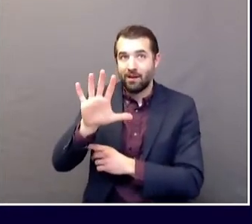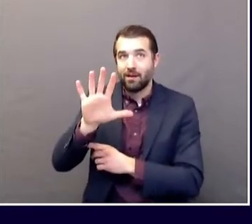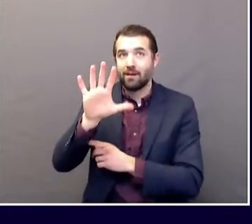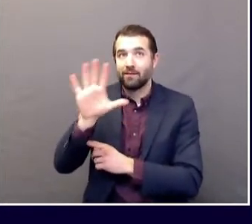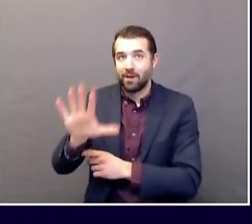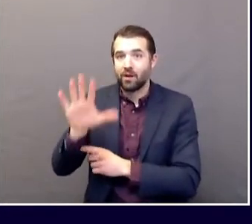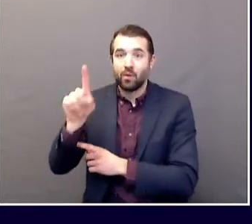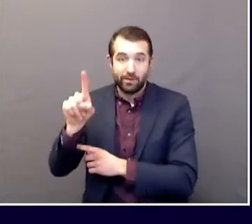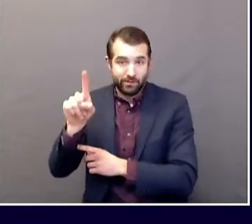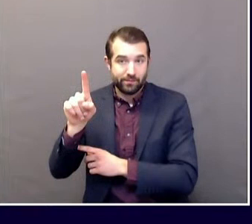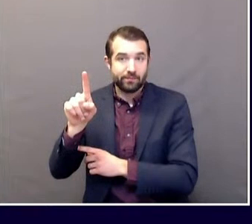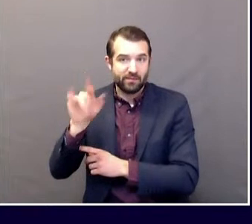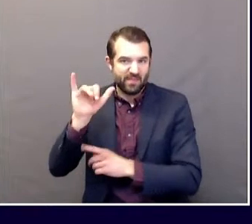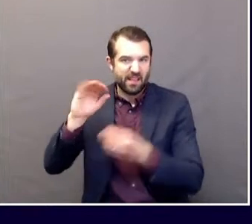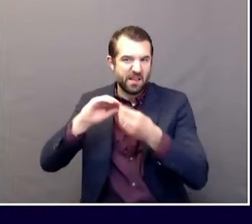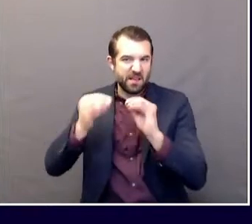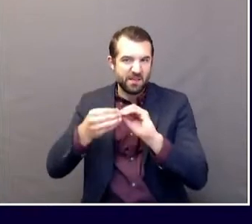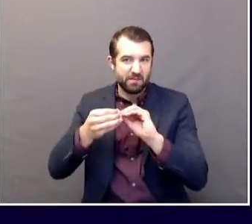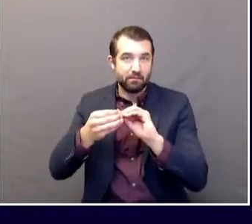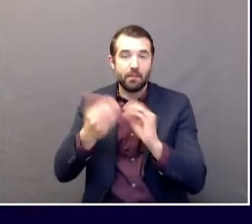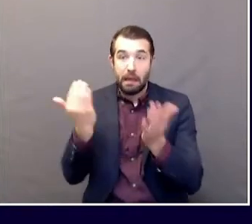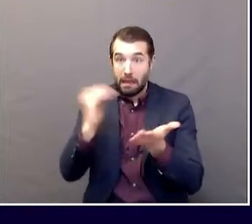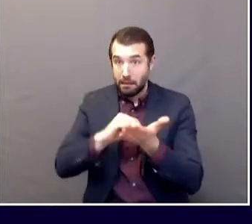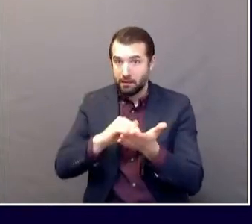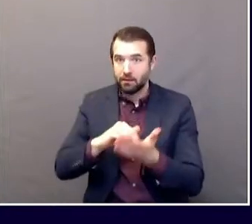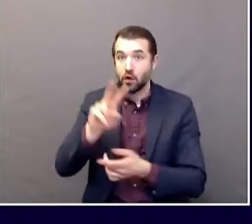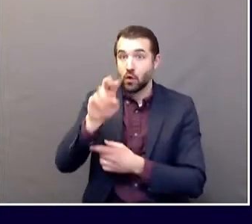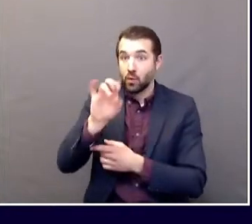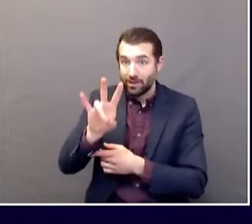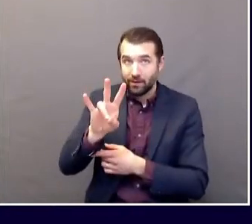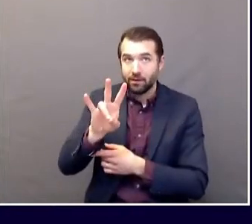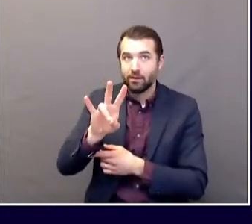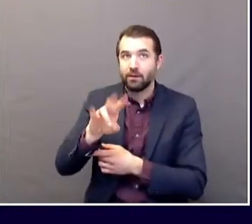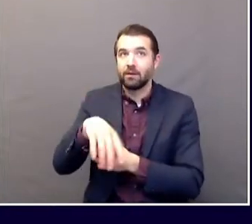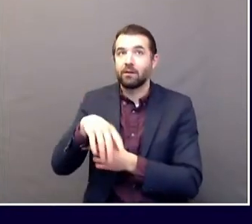207-204-8551. That number again is